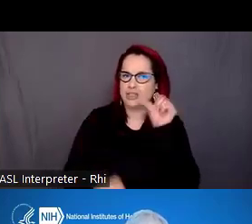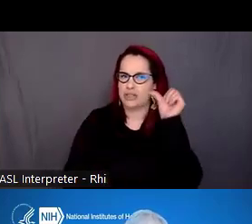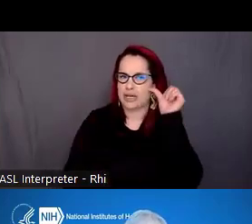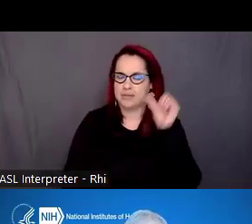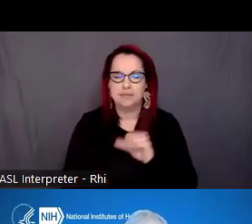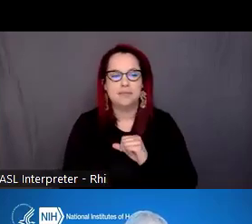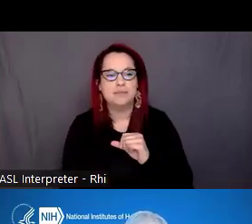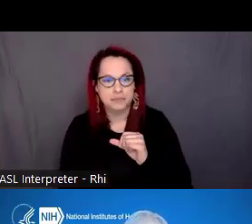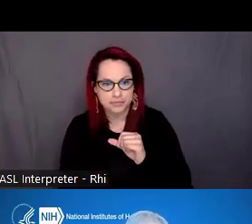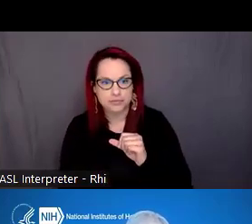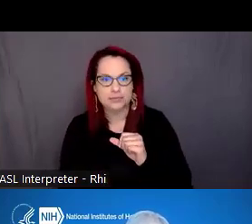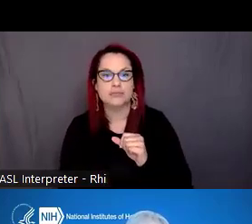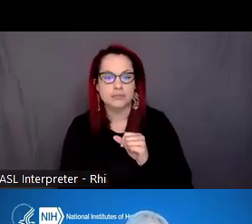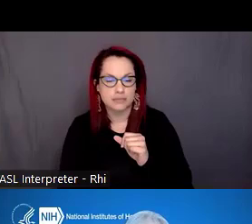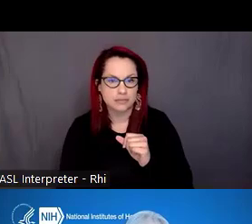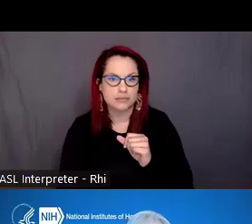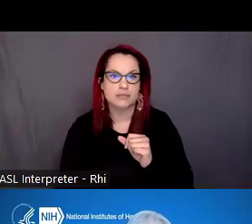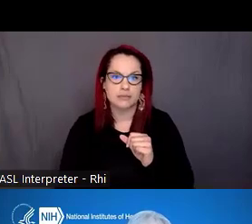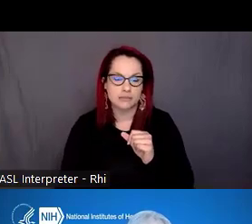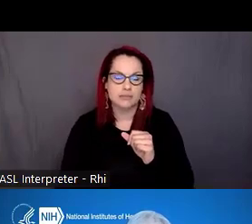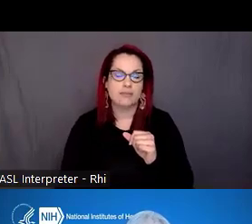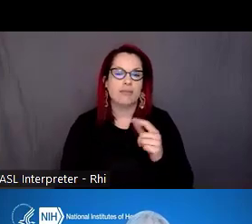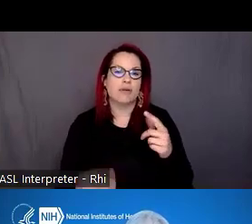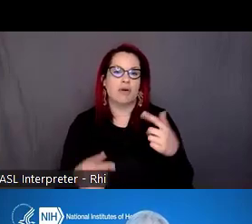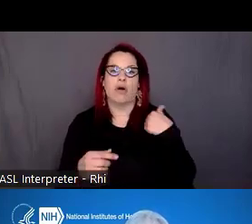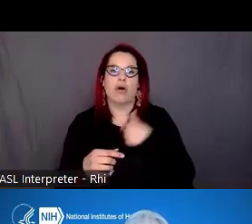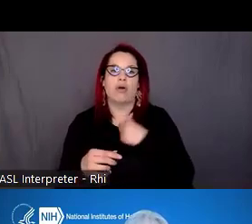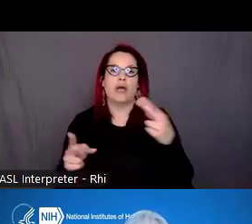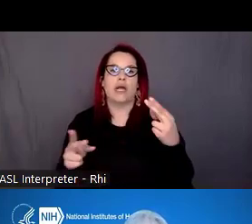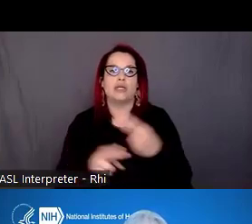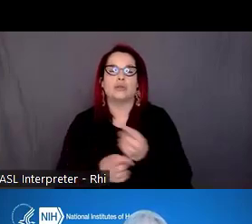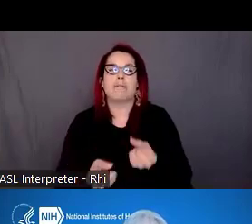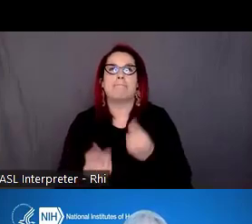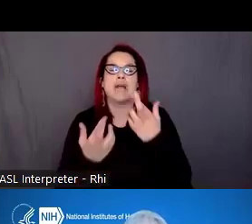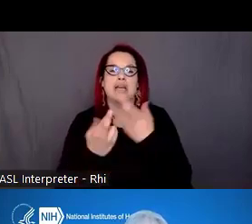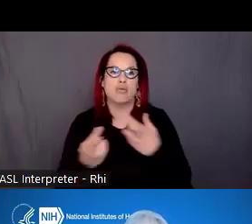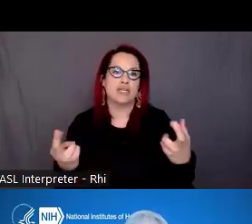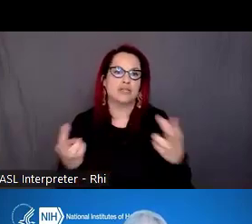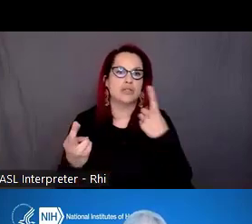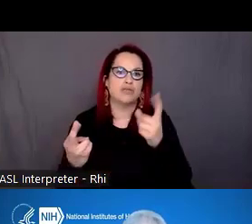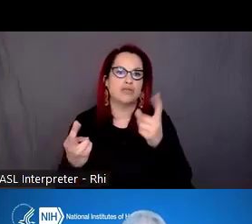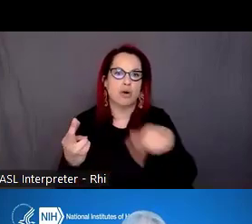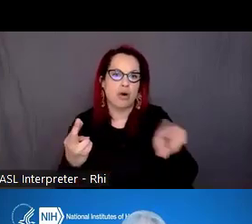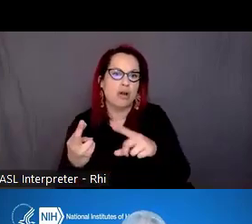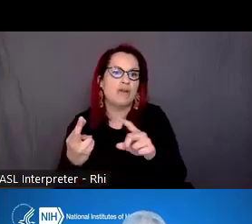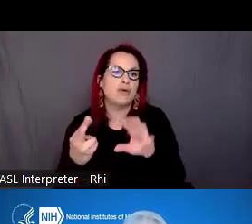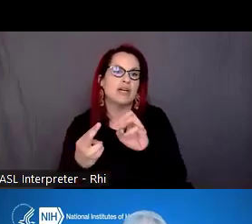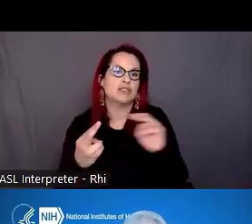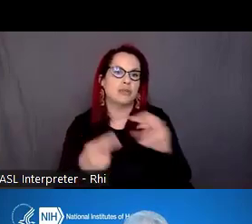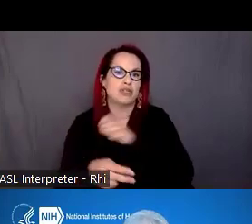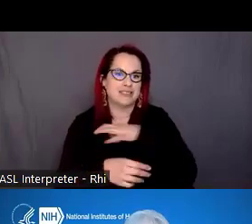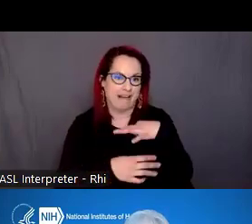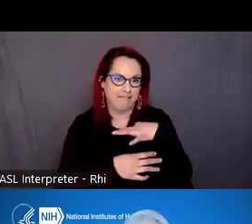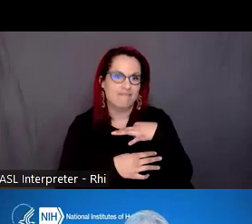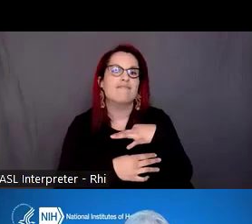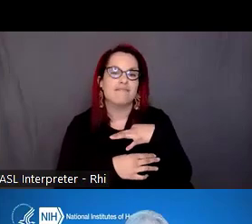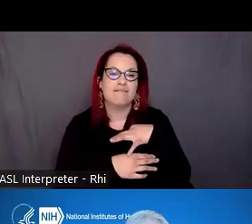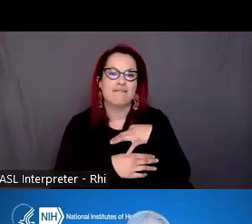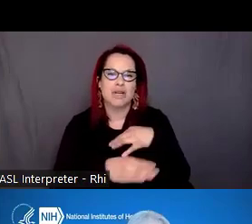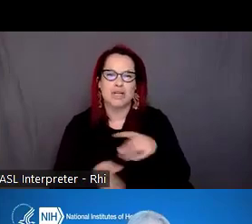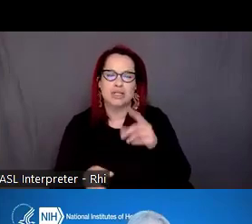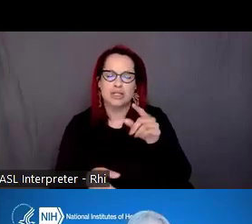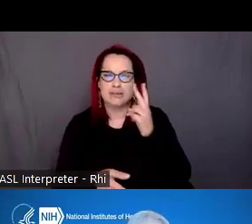We put in a whole lot of resources for you all on that extramural staff intranet, and you can see the link to that in the actual